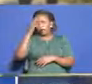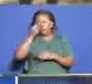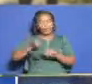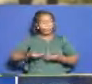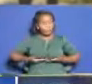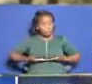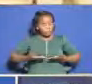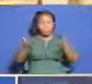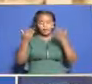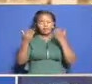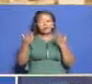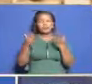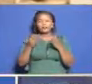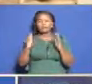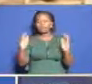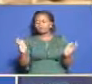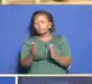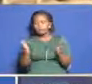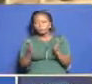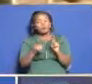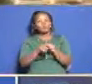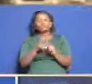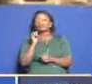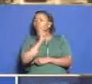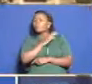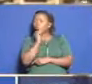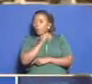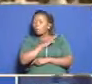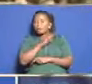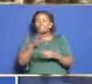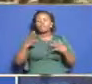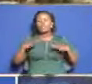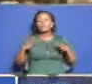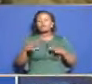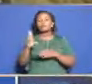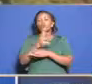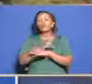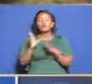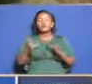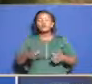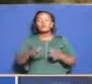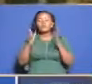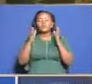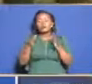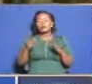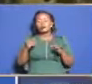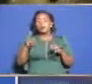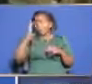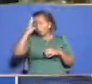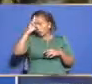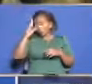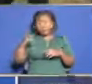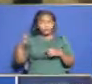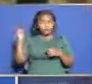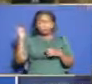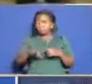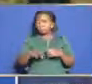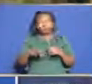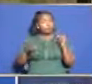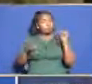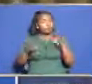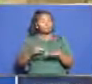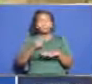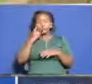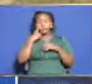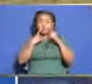to road users following the death of their fellow student aborted after police officers dispersed the crowd using